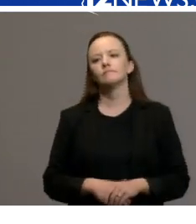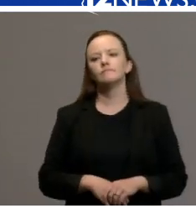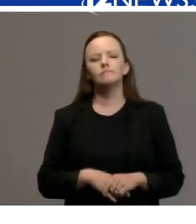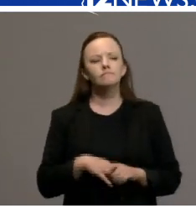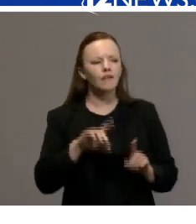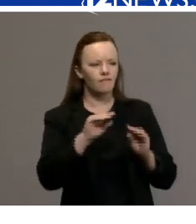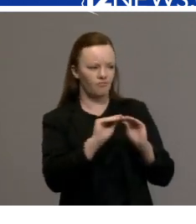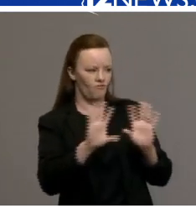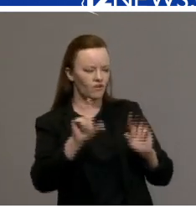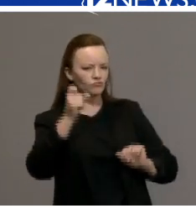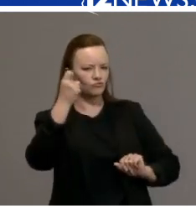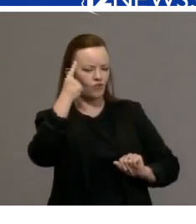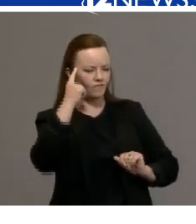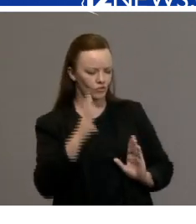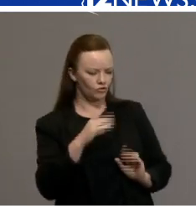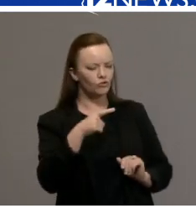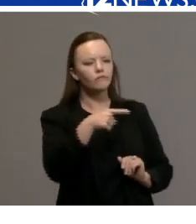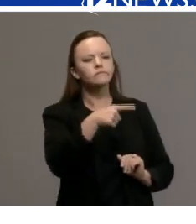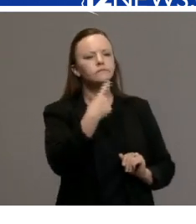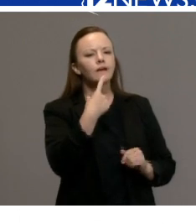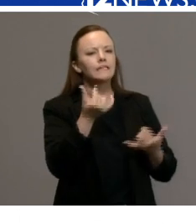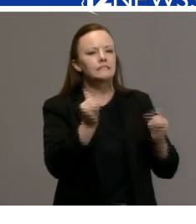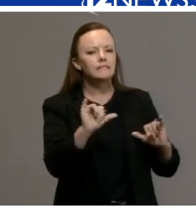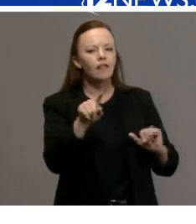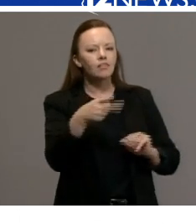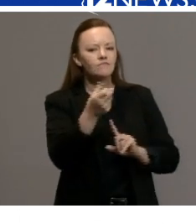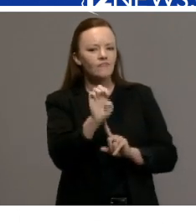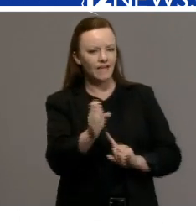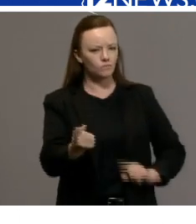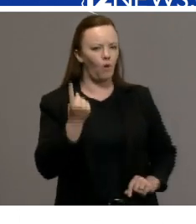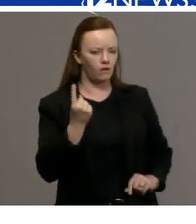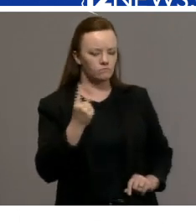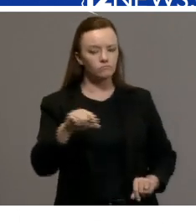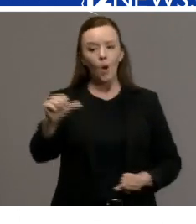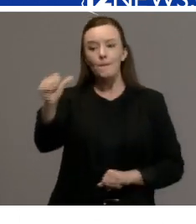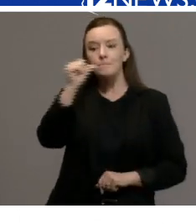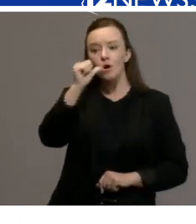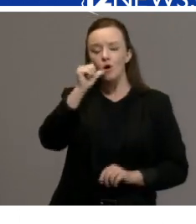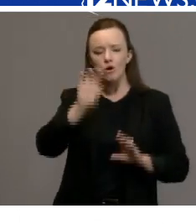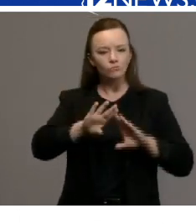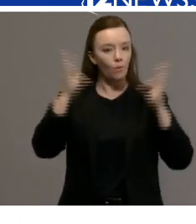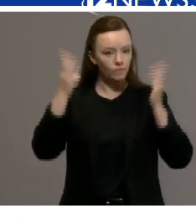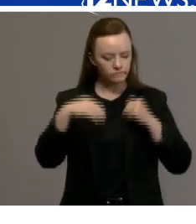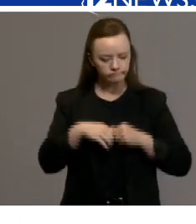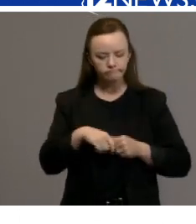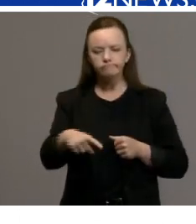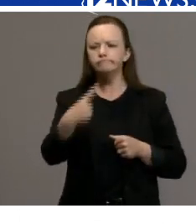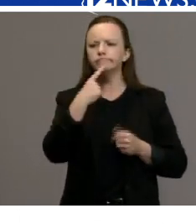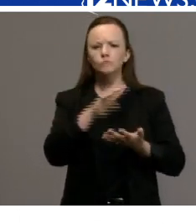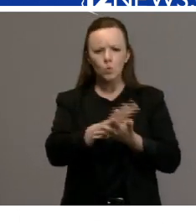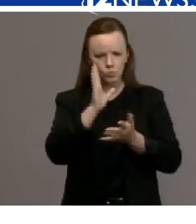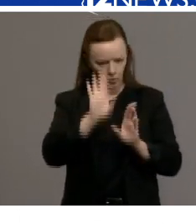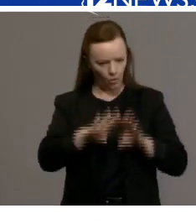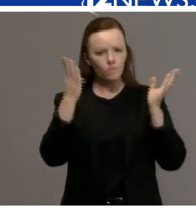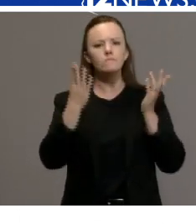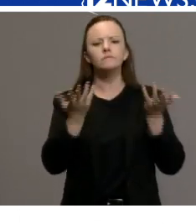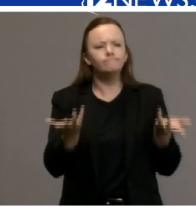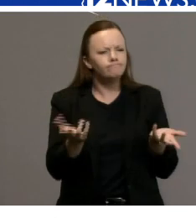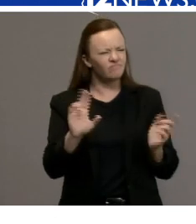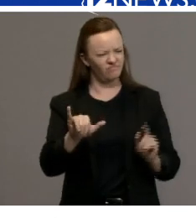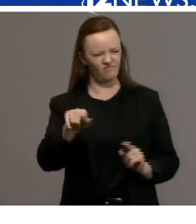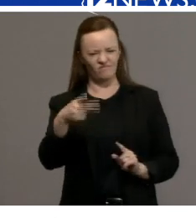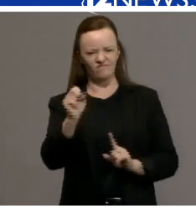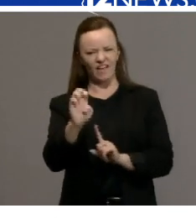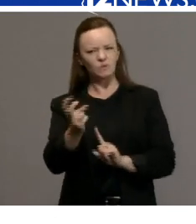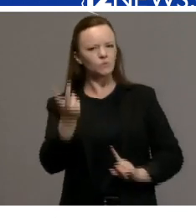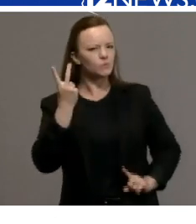bars are open, schools are reopening. That's all phase 2 kind of thing. Could you explain how you say we're still in phase 1 when it appears maybe